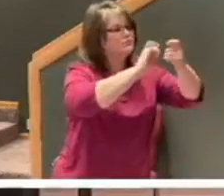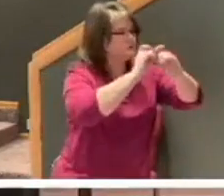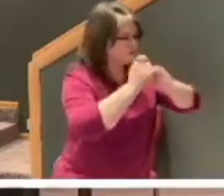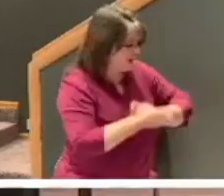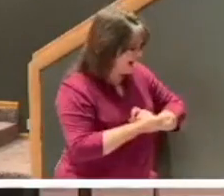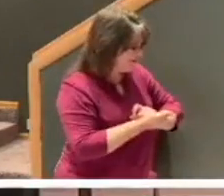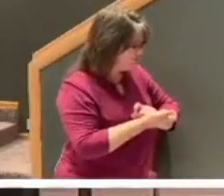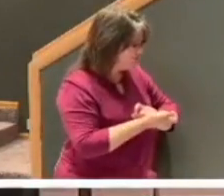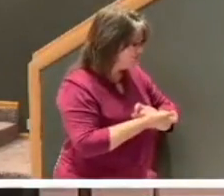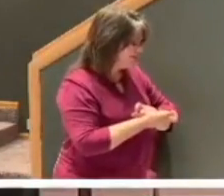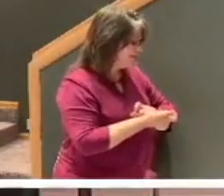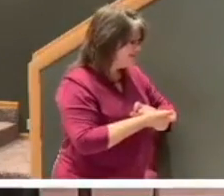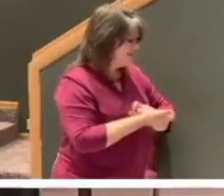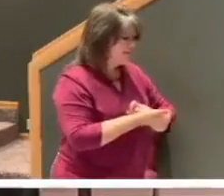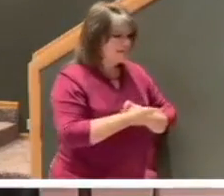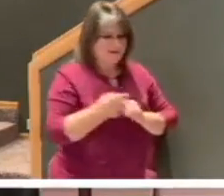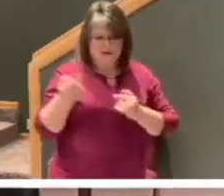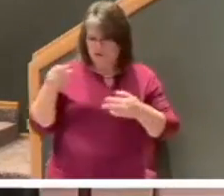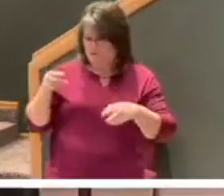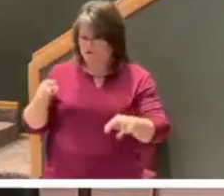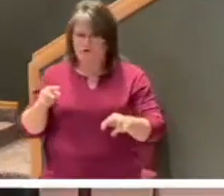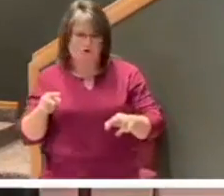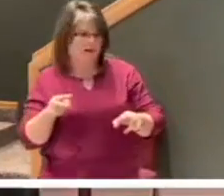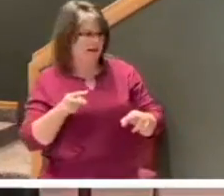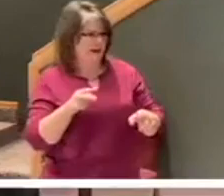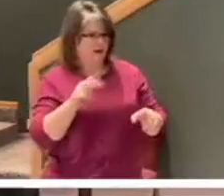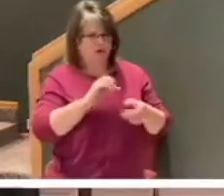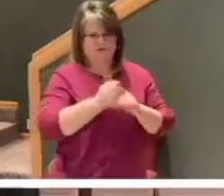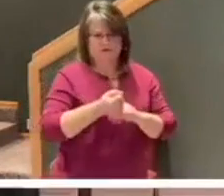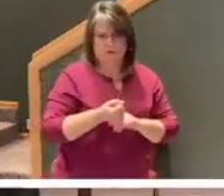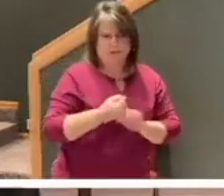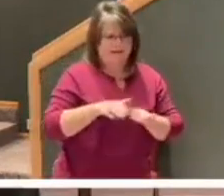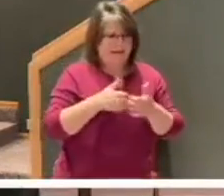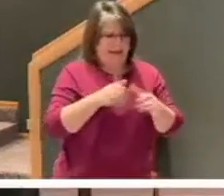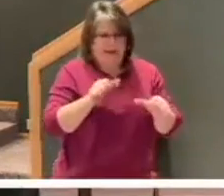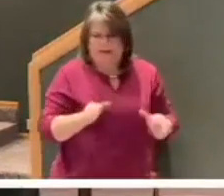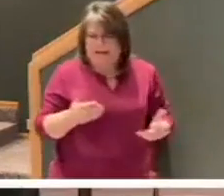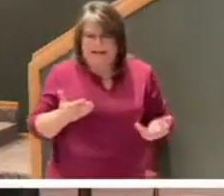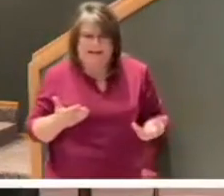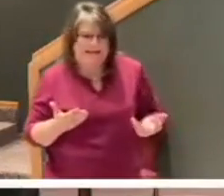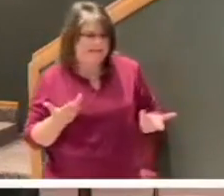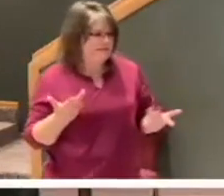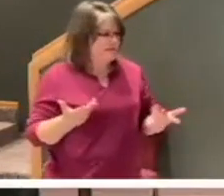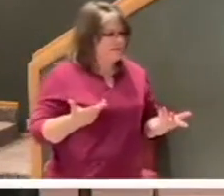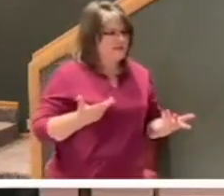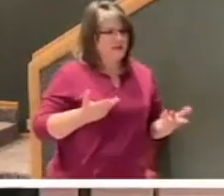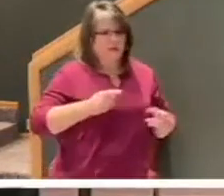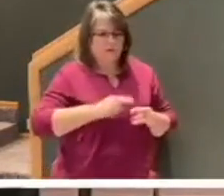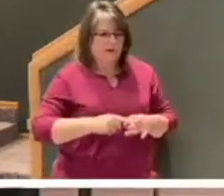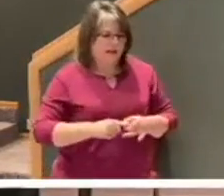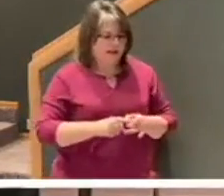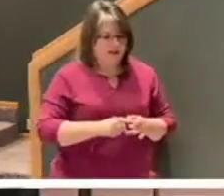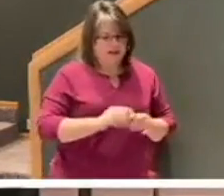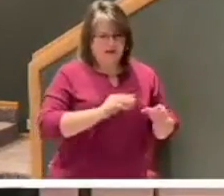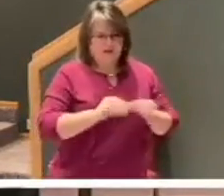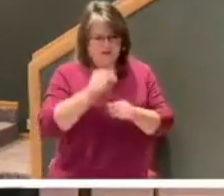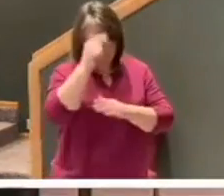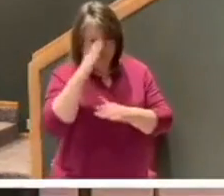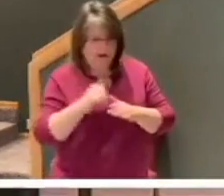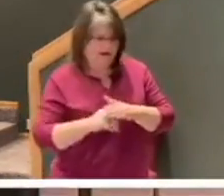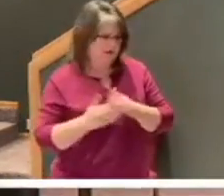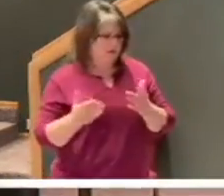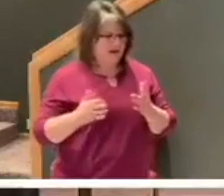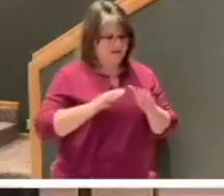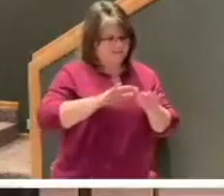transformation. She's looking at her circumstances and how can I just kind of smash God into my current